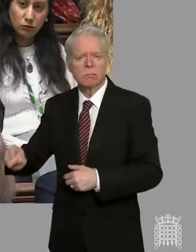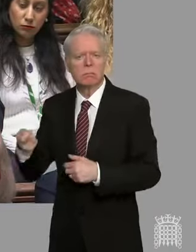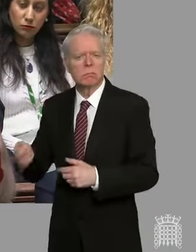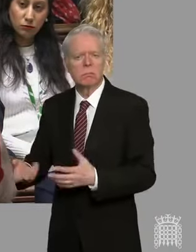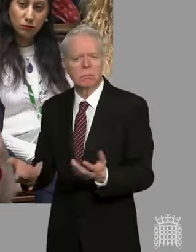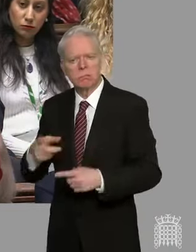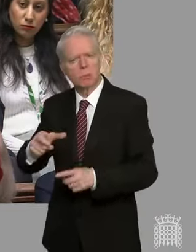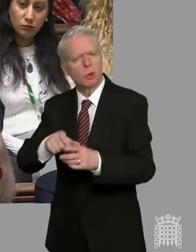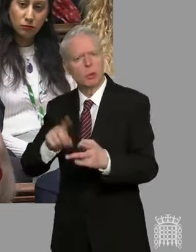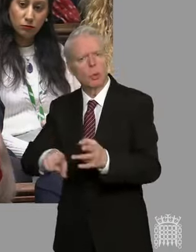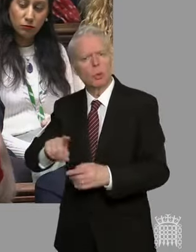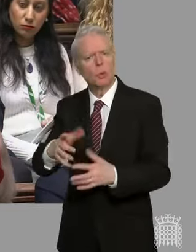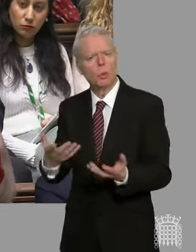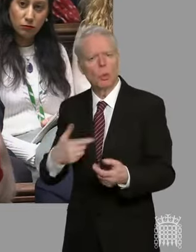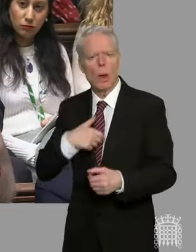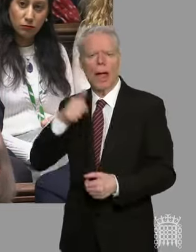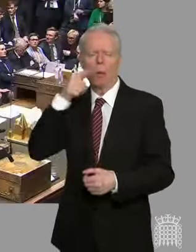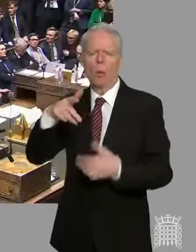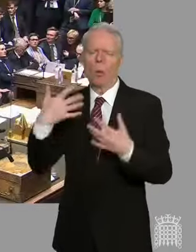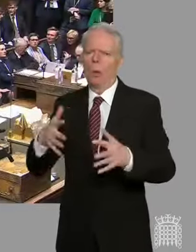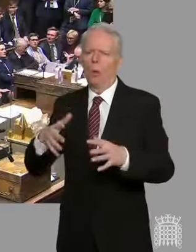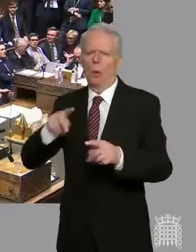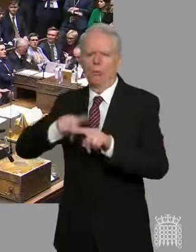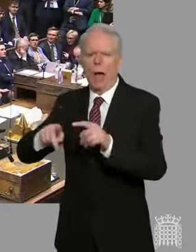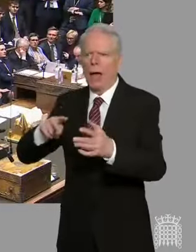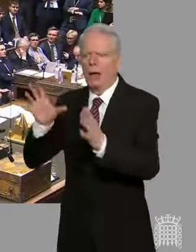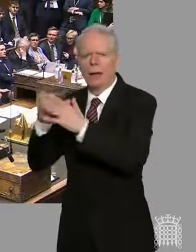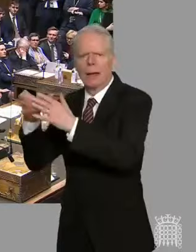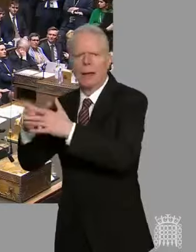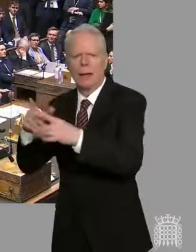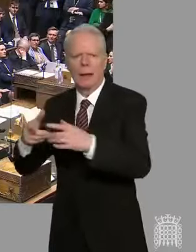do to tackle knife crime in communities like mine? Prime